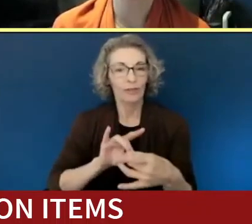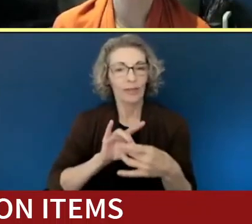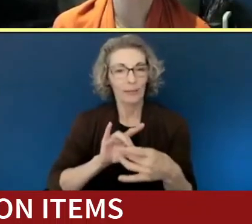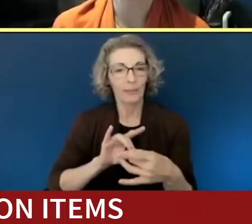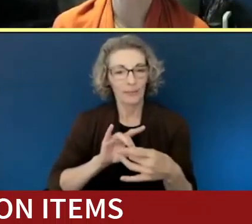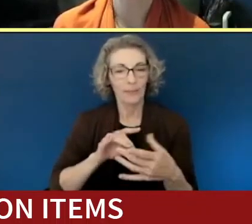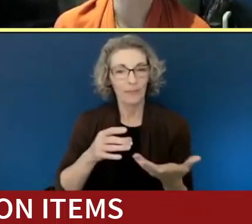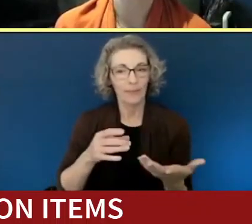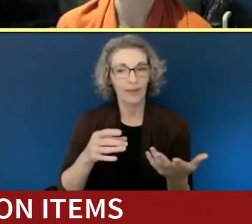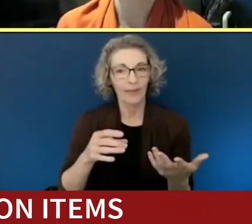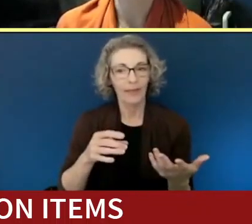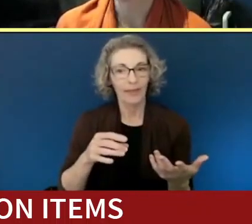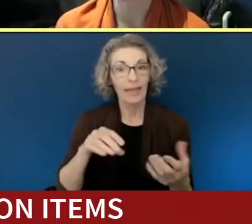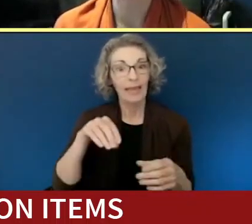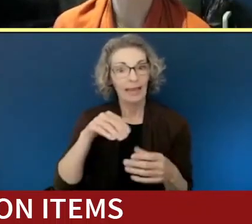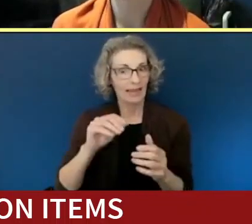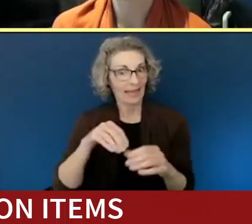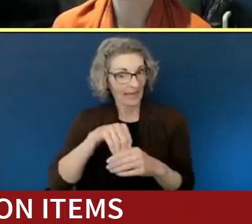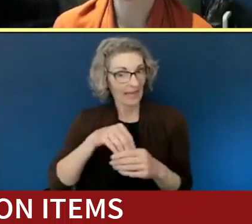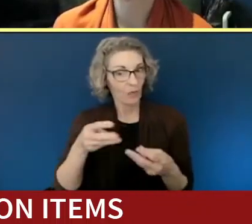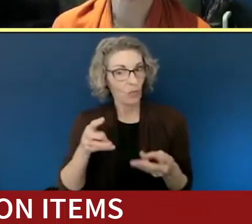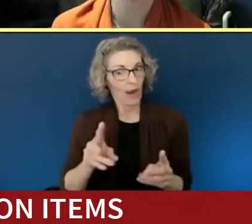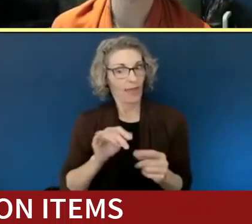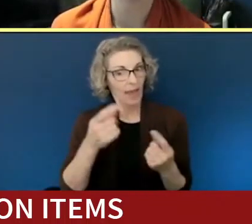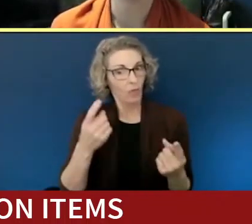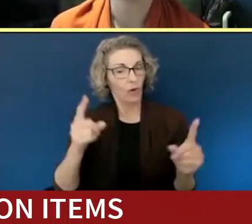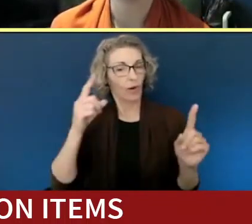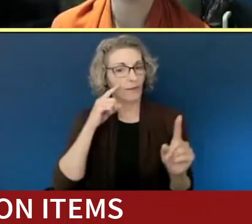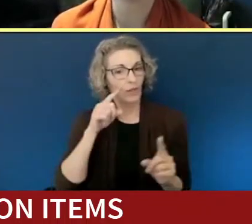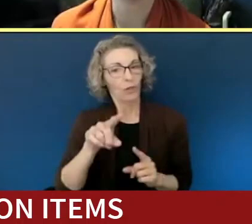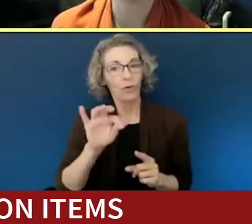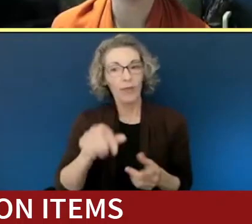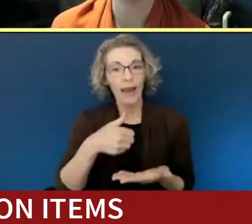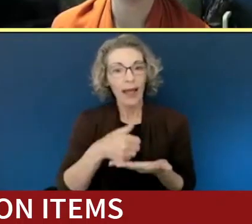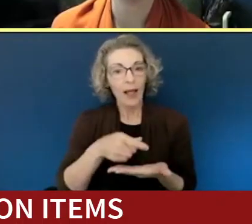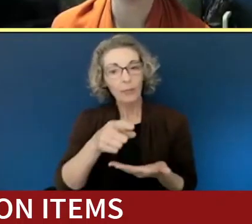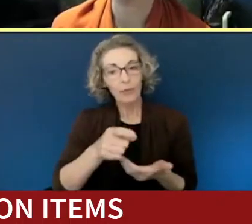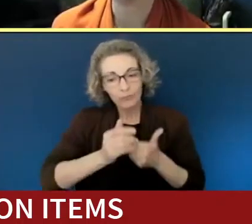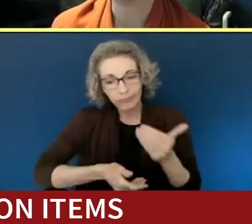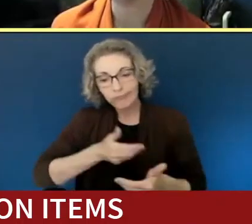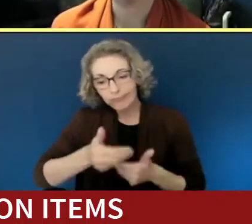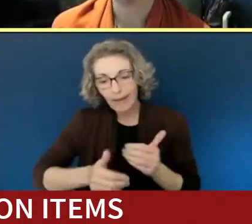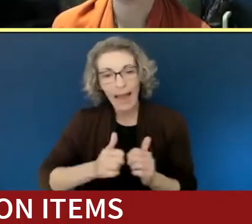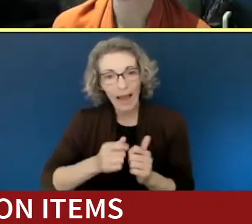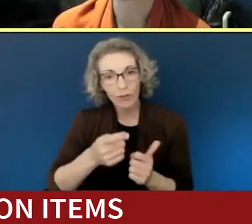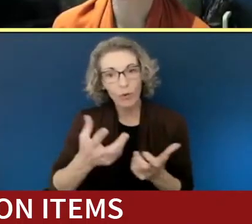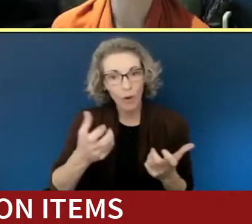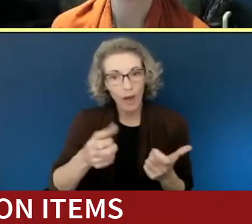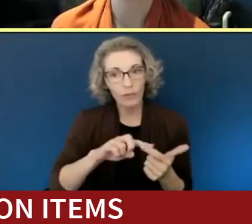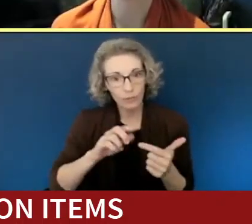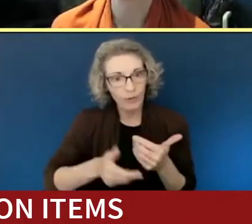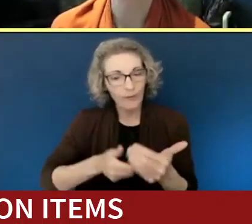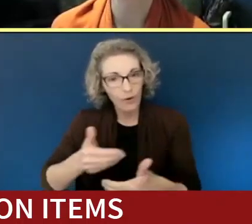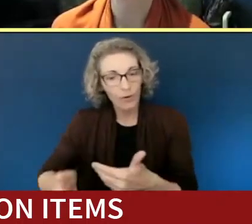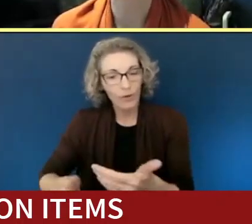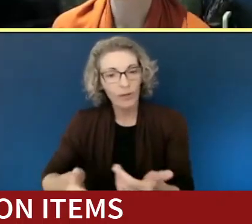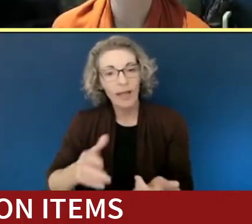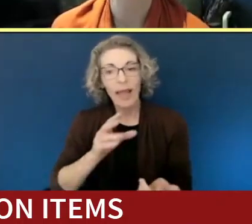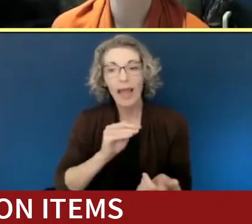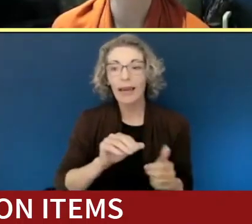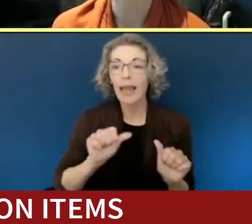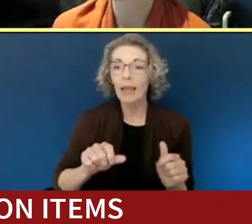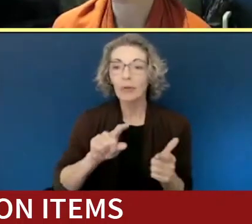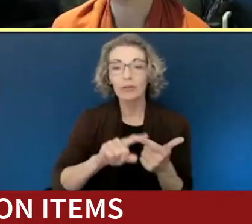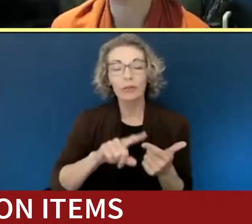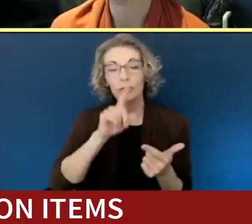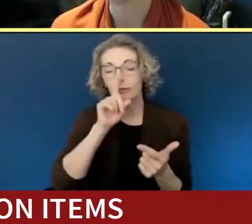way that works well for you, and that helps you move forward in the way that you want to, and to be able to move towards